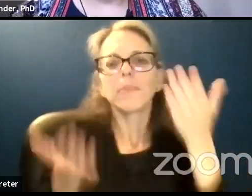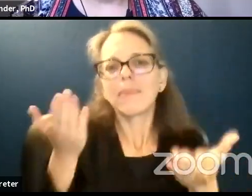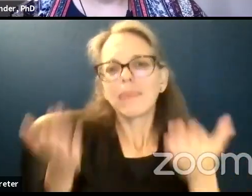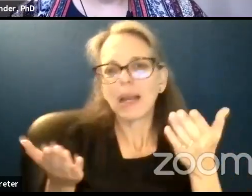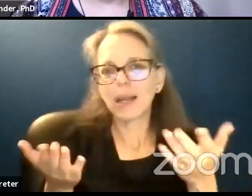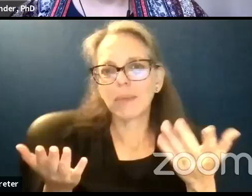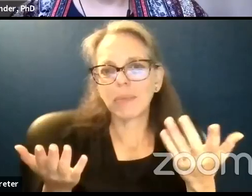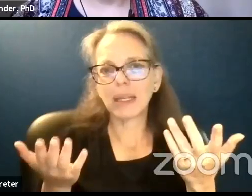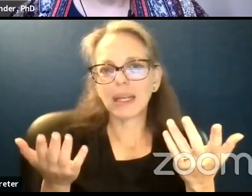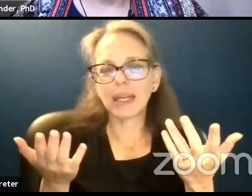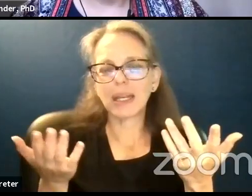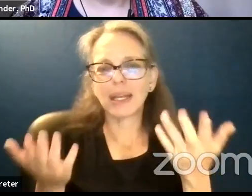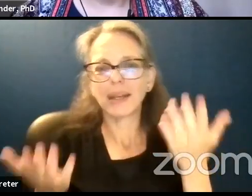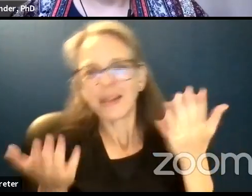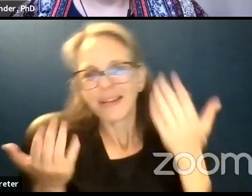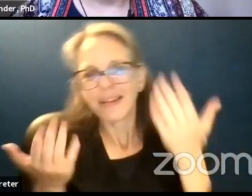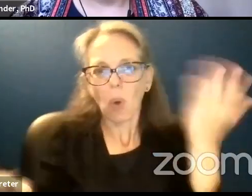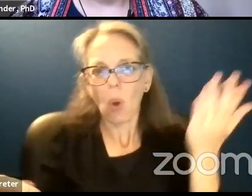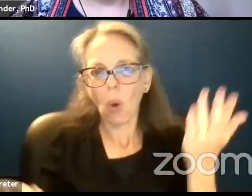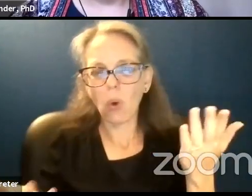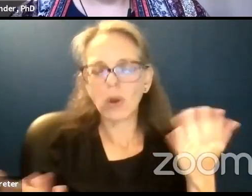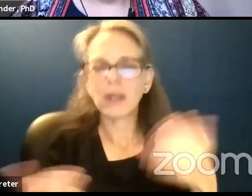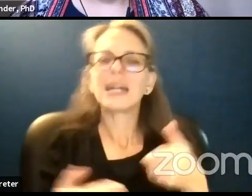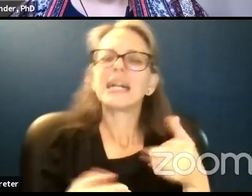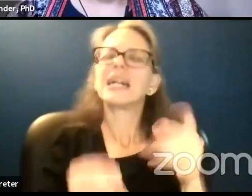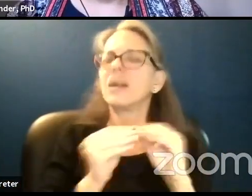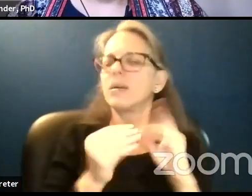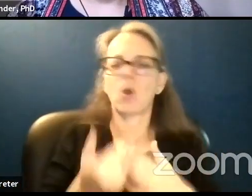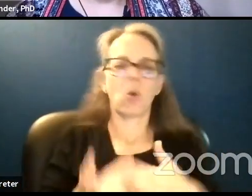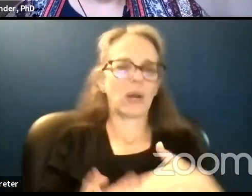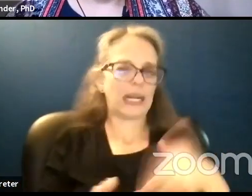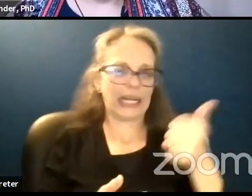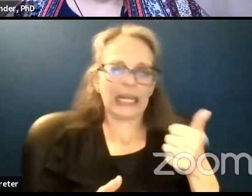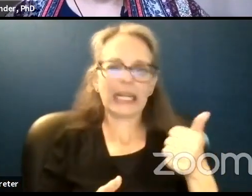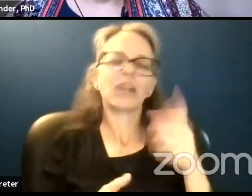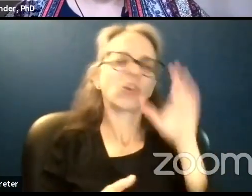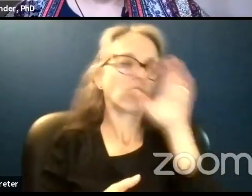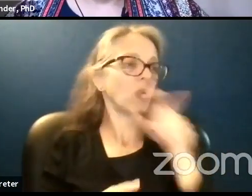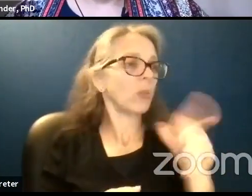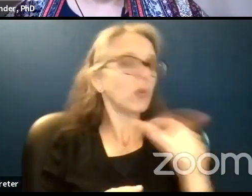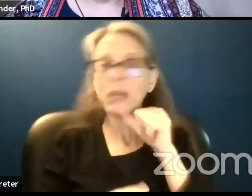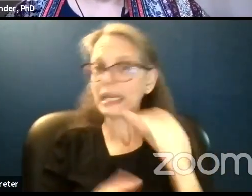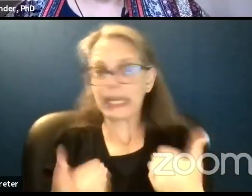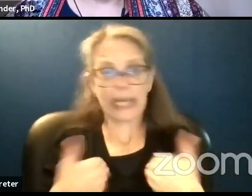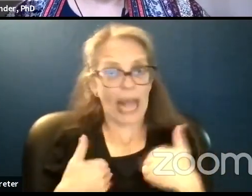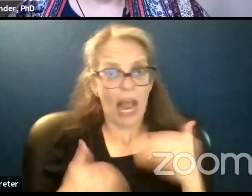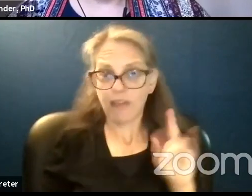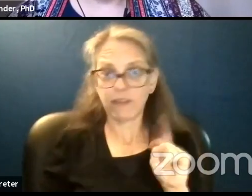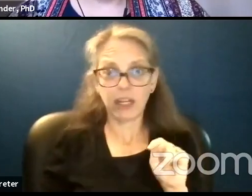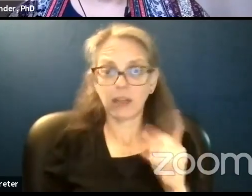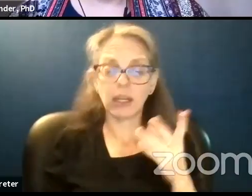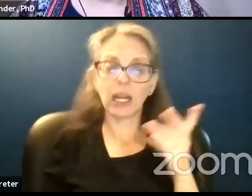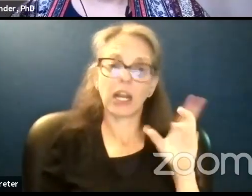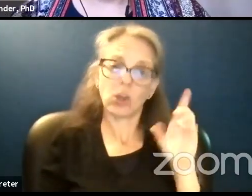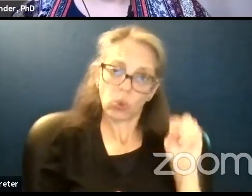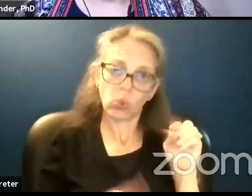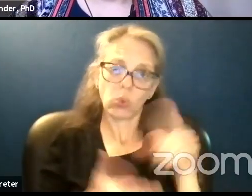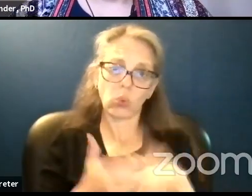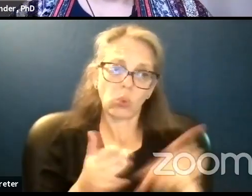informative. Yeah. It's probably easier to just assume you really didn't have it and mm-hmm. do what you can to keep yourself